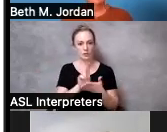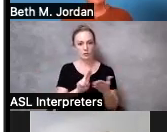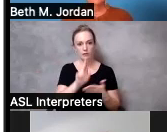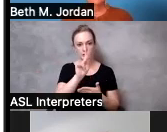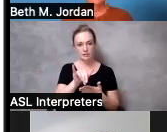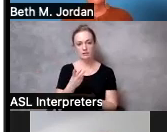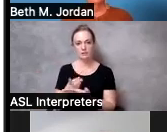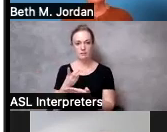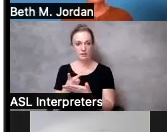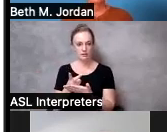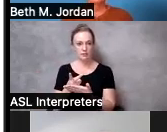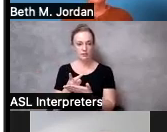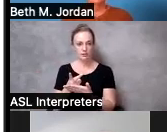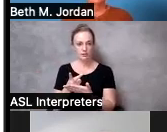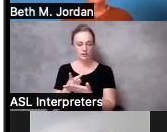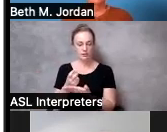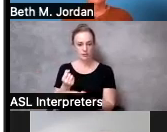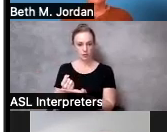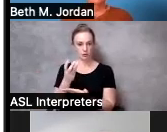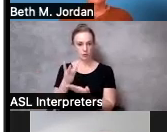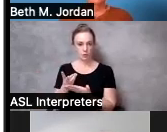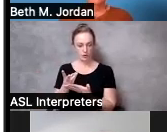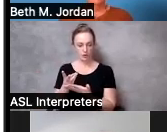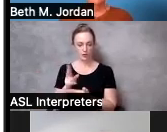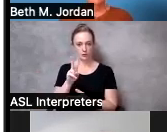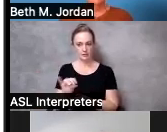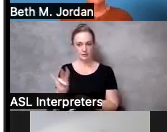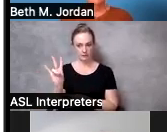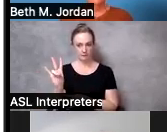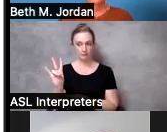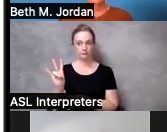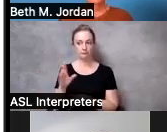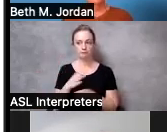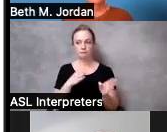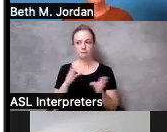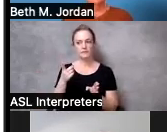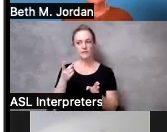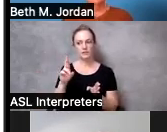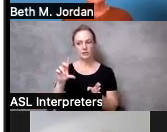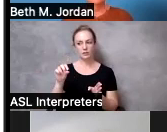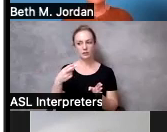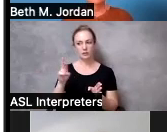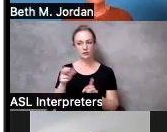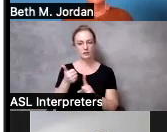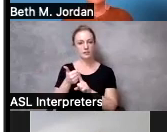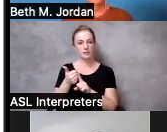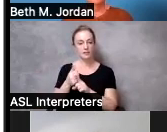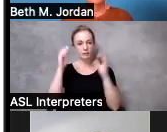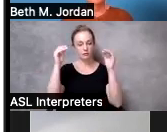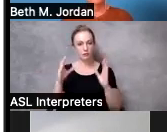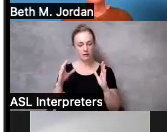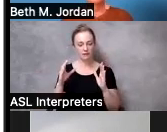degree in social work in 2007. Dr. Lohr is a professor in the Division of Child and